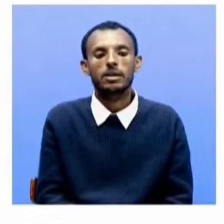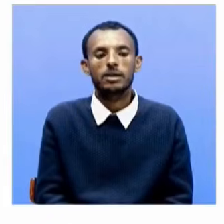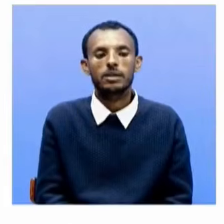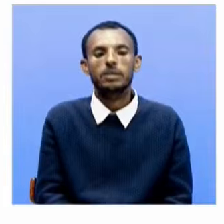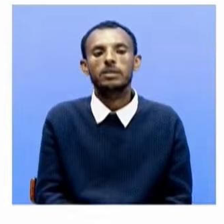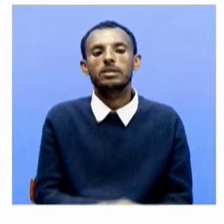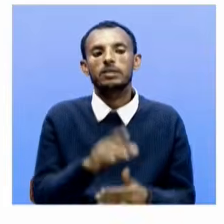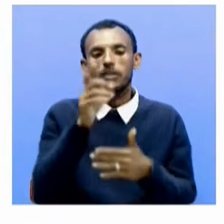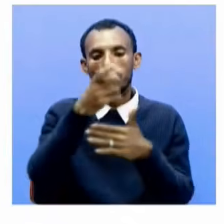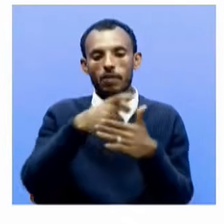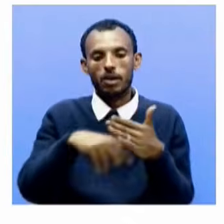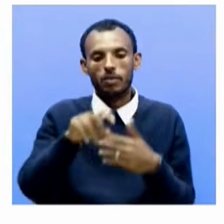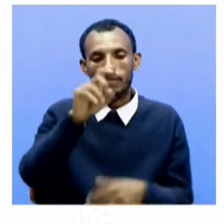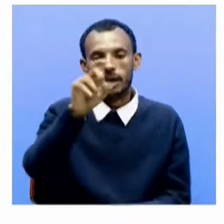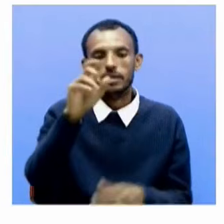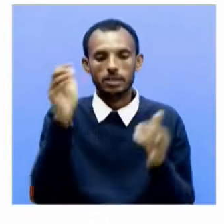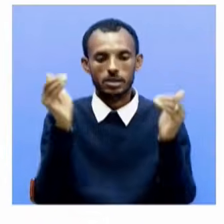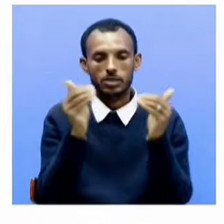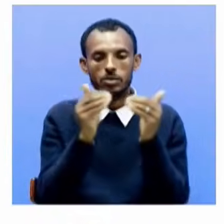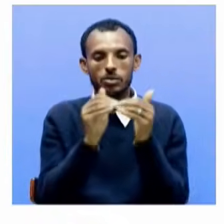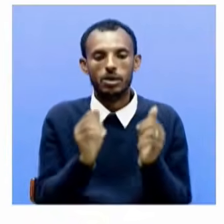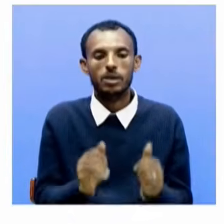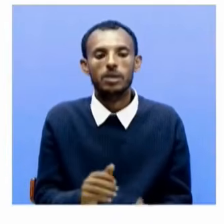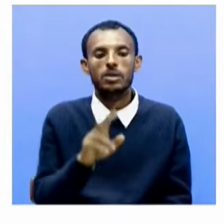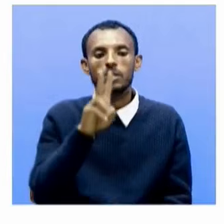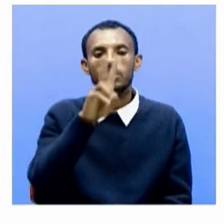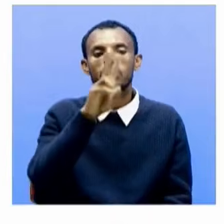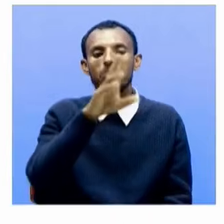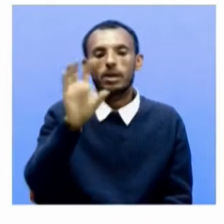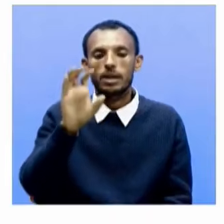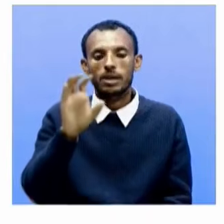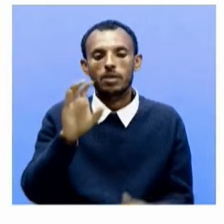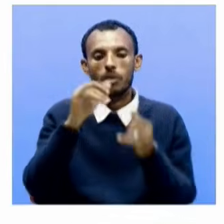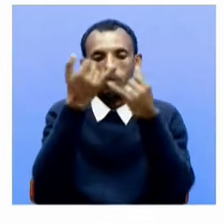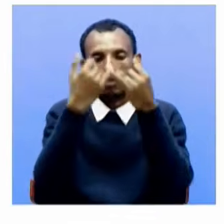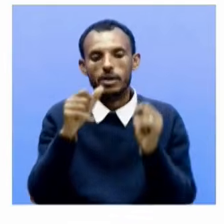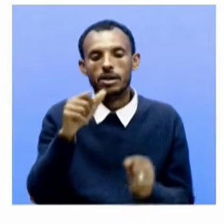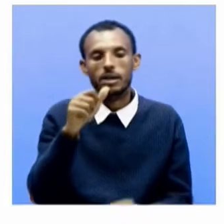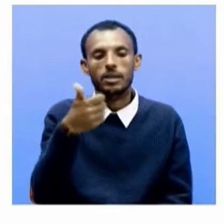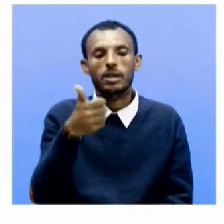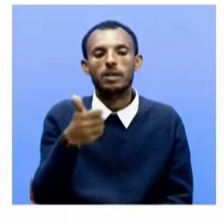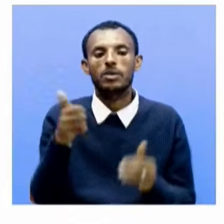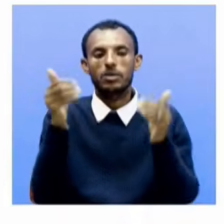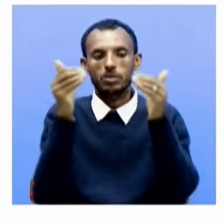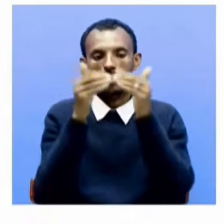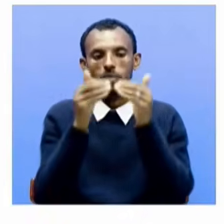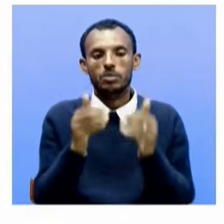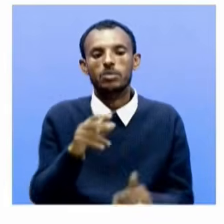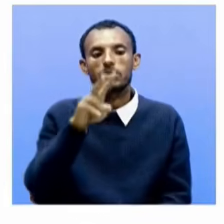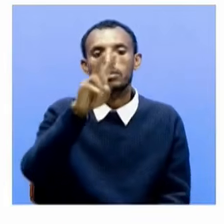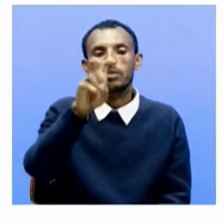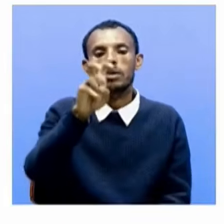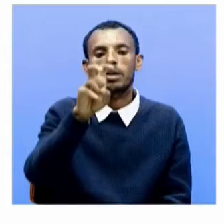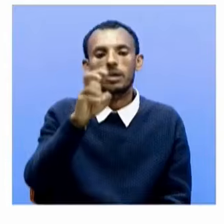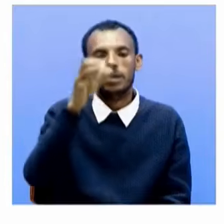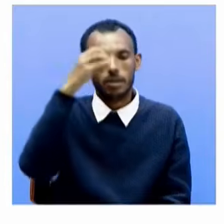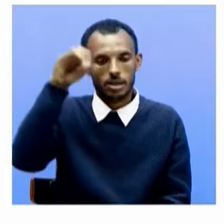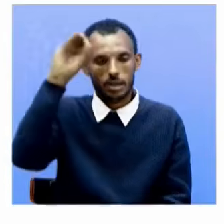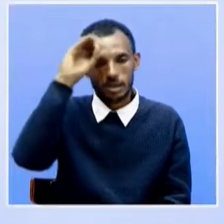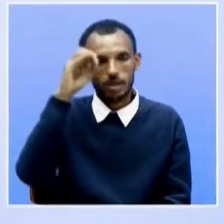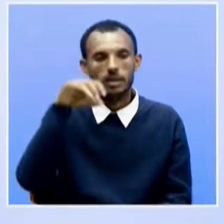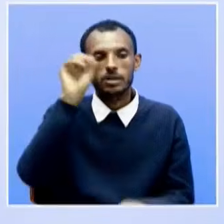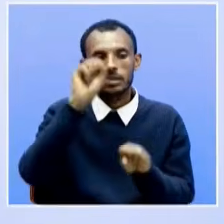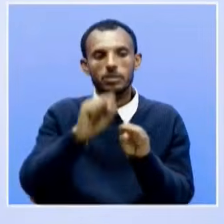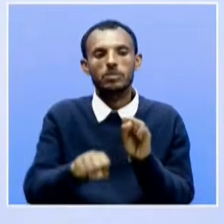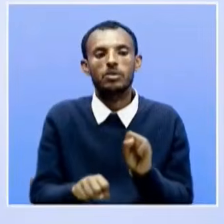then the value of x becomes 200 over 10, which is 20 degree, right?